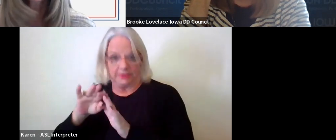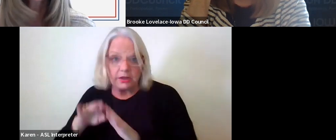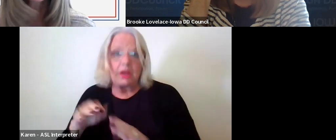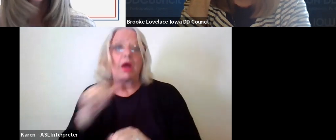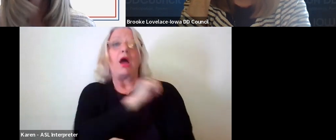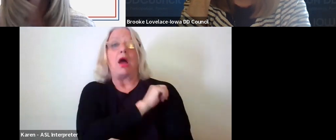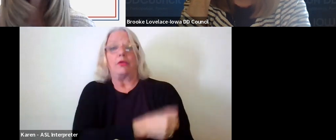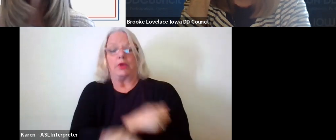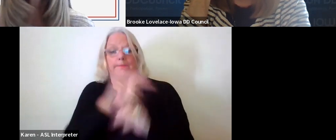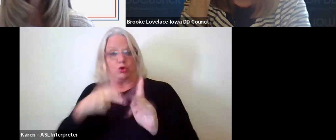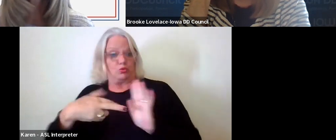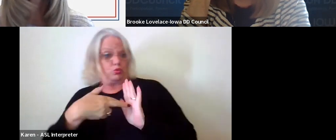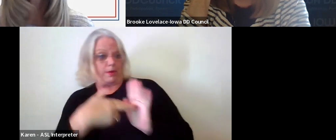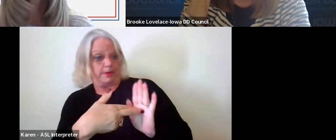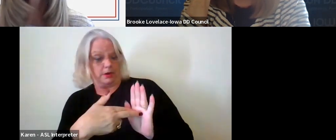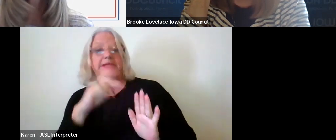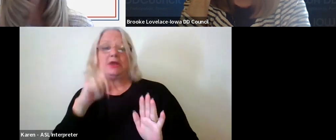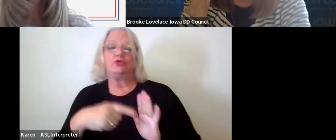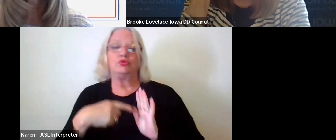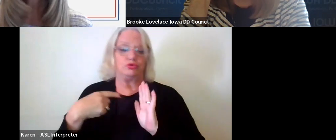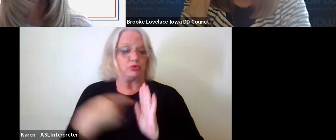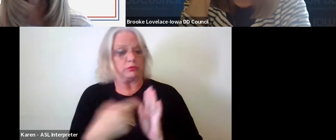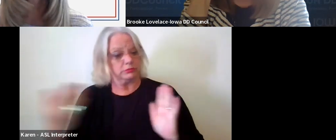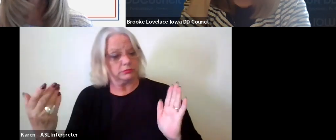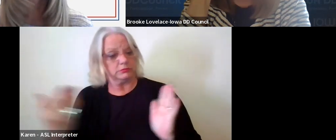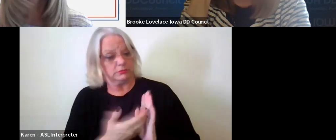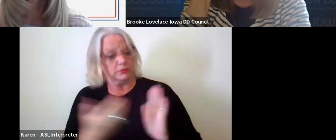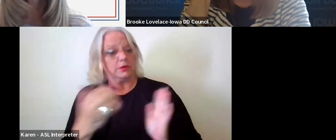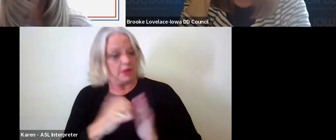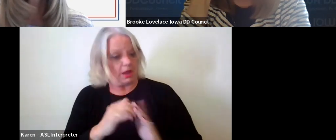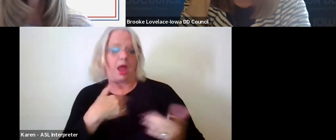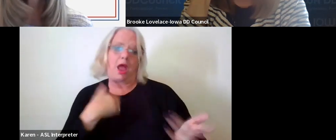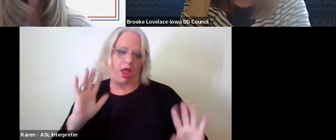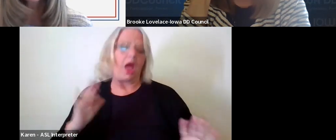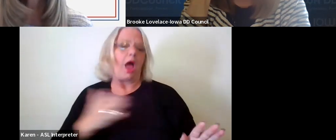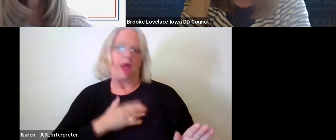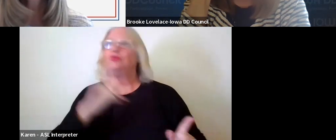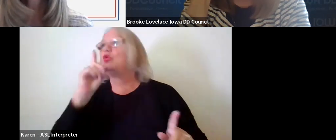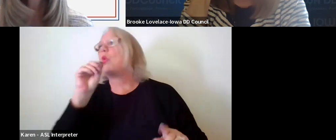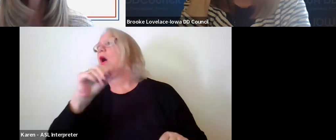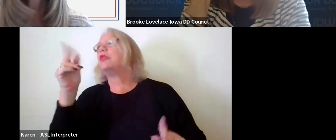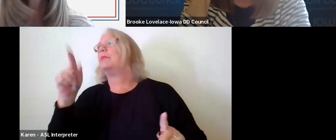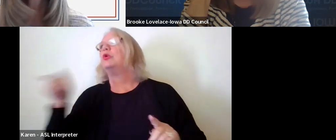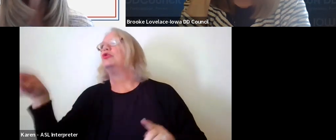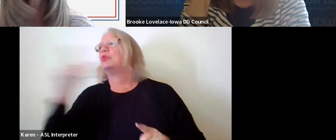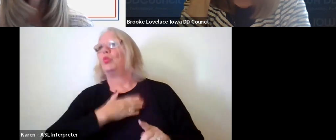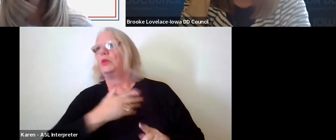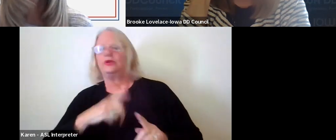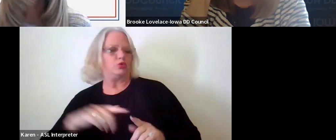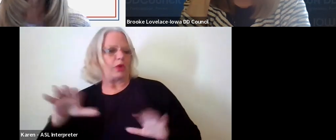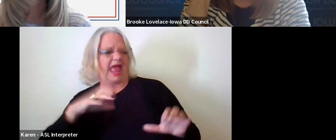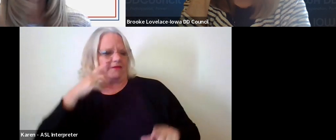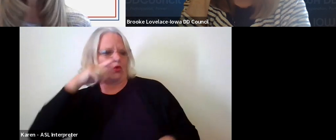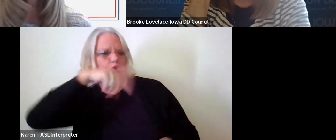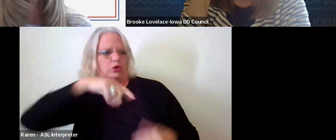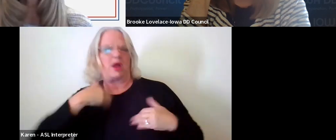of perjury that there is no other person with a higher priority who is willing or able to act as the authorized individual. And